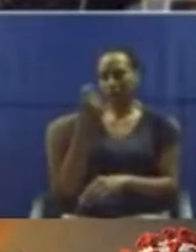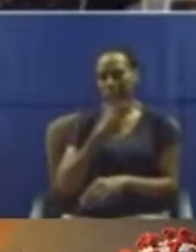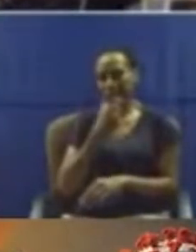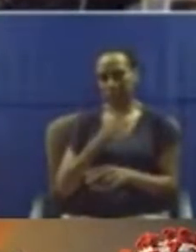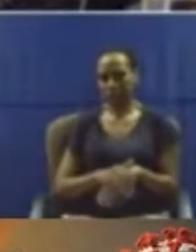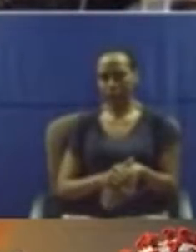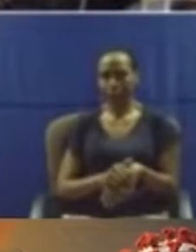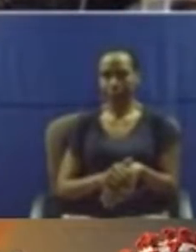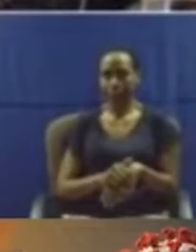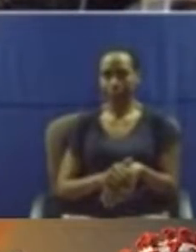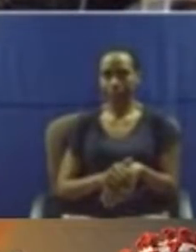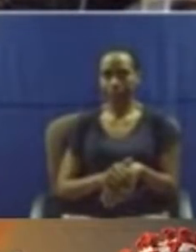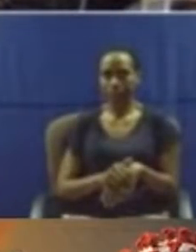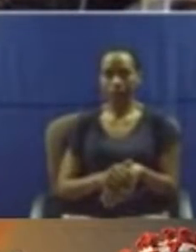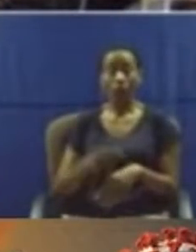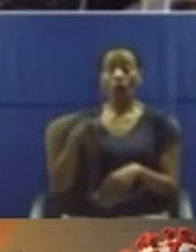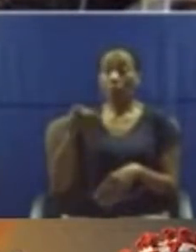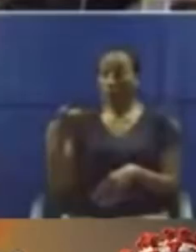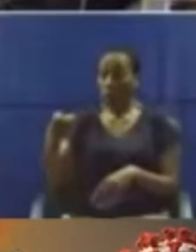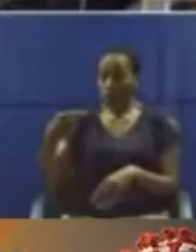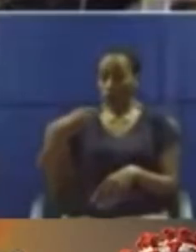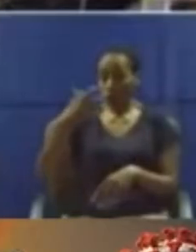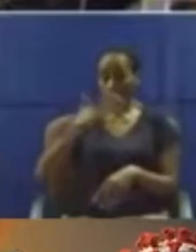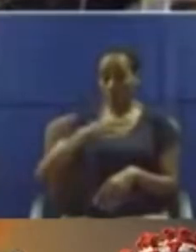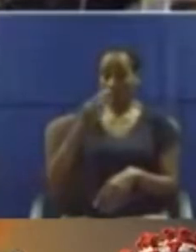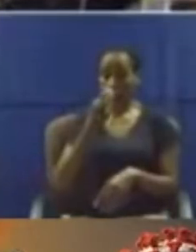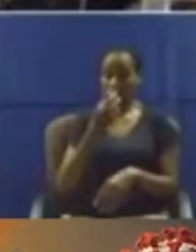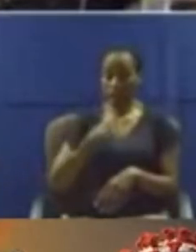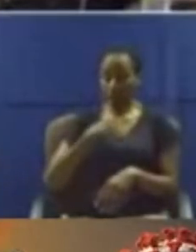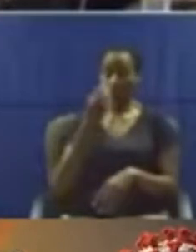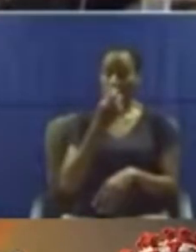He is a you want me to say I'm withdrawing Fokol?